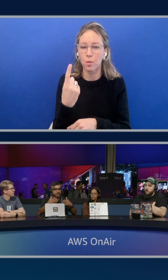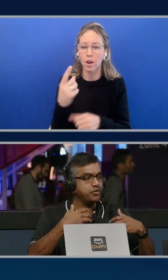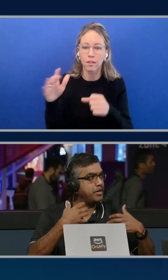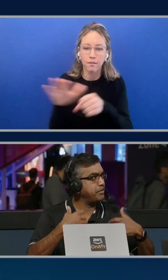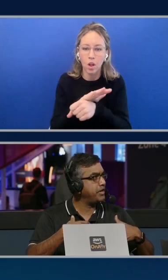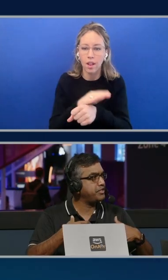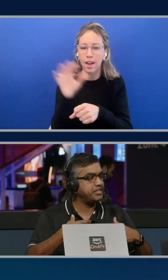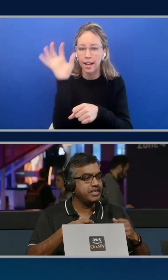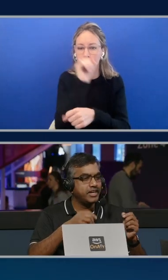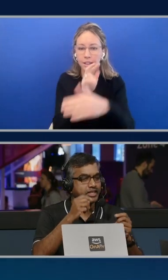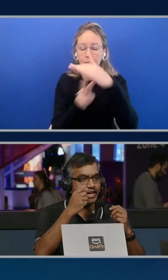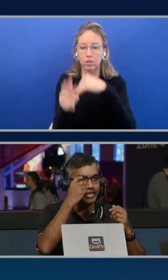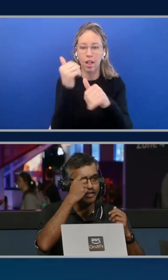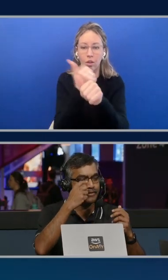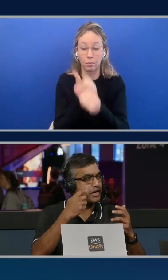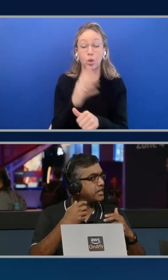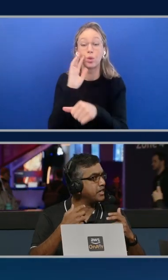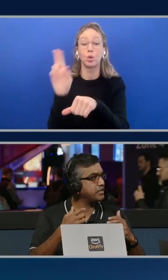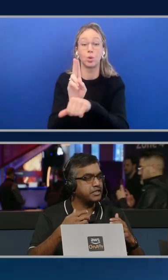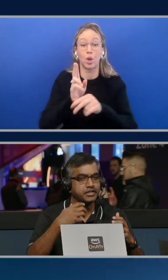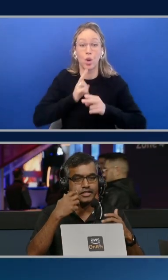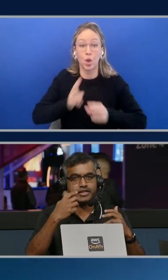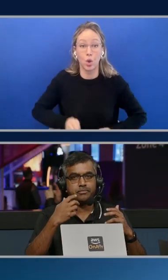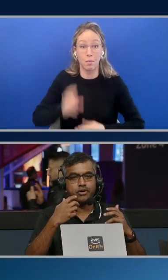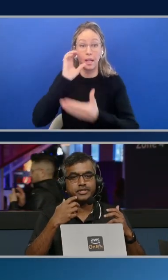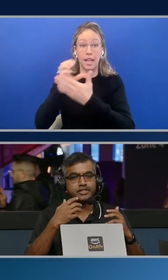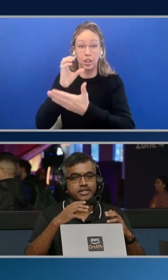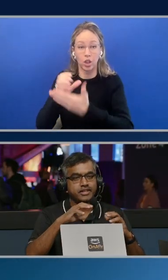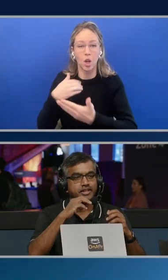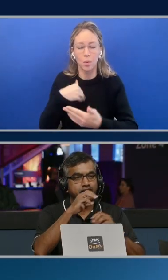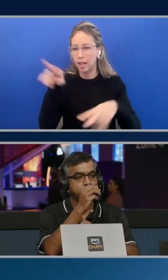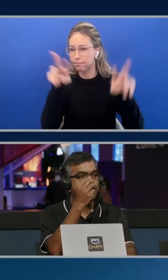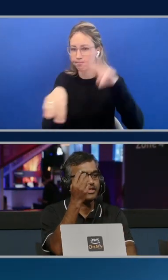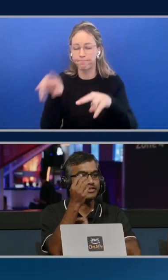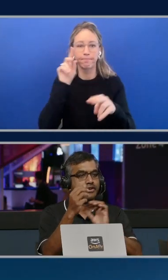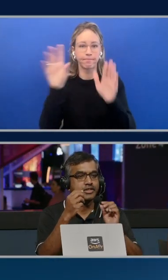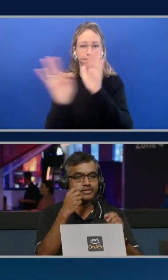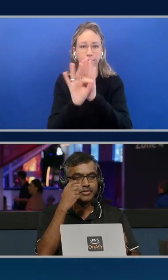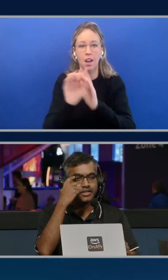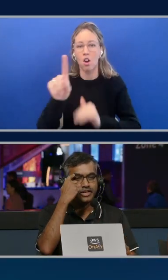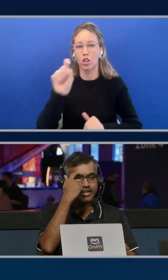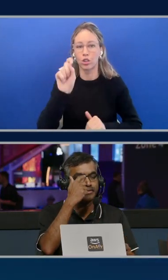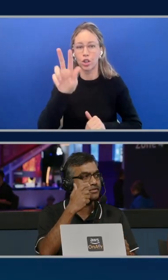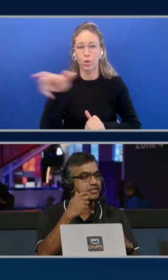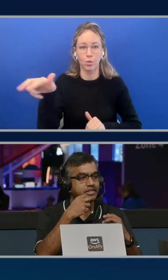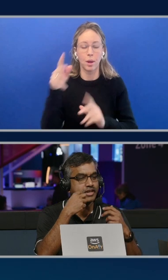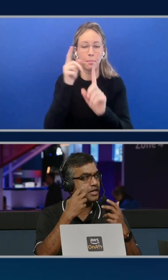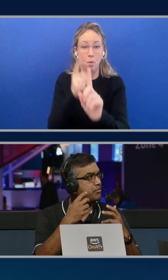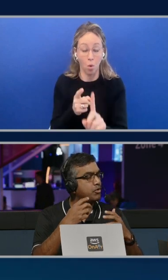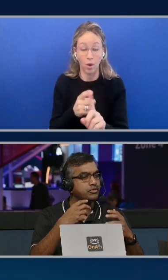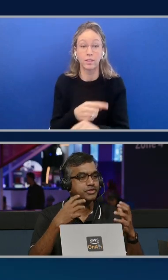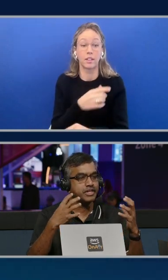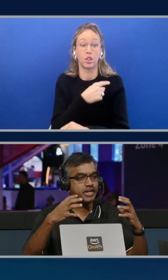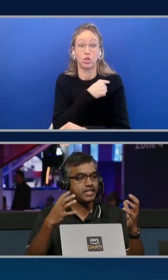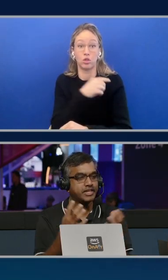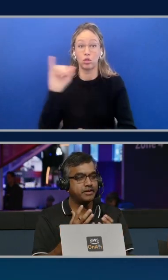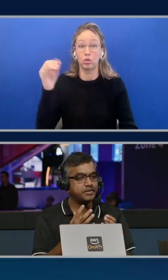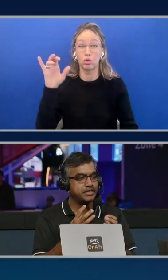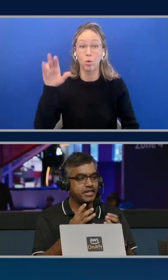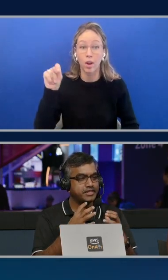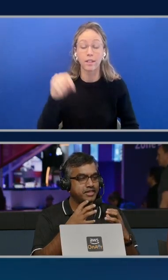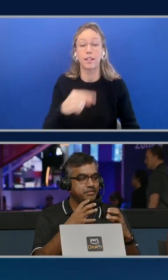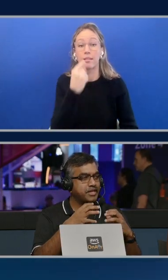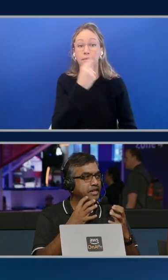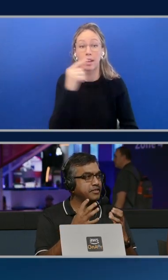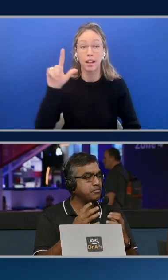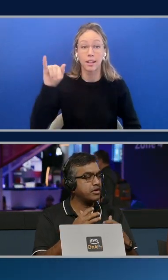takes a human image and then identify 133 key points, like all the joints, but the lips, eyebrows, and then capture